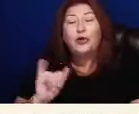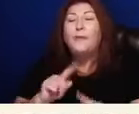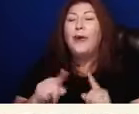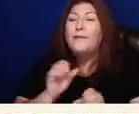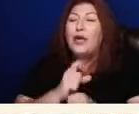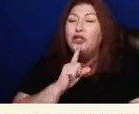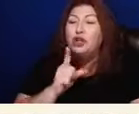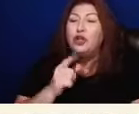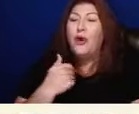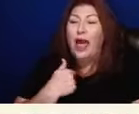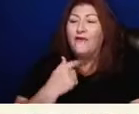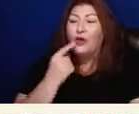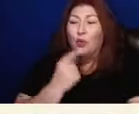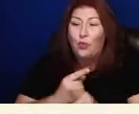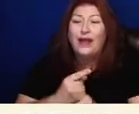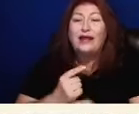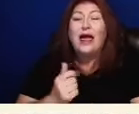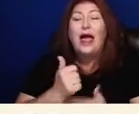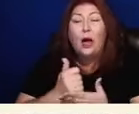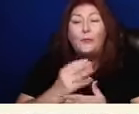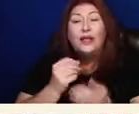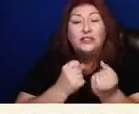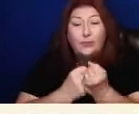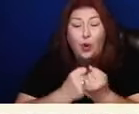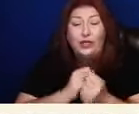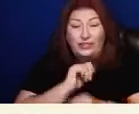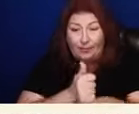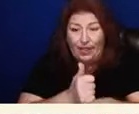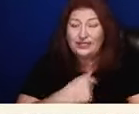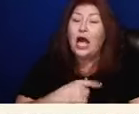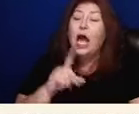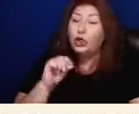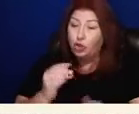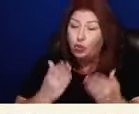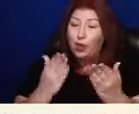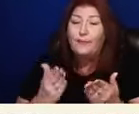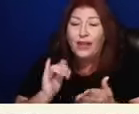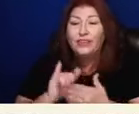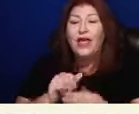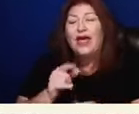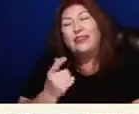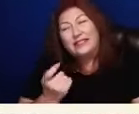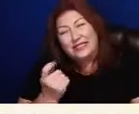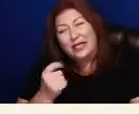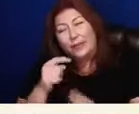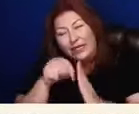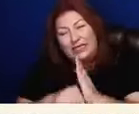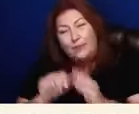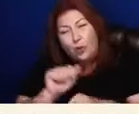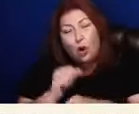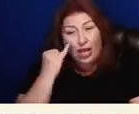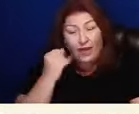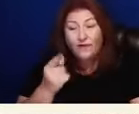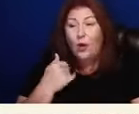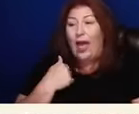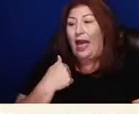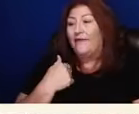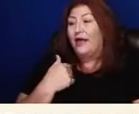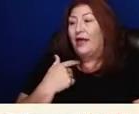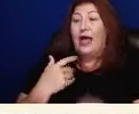healthy connections and the right supports in place. I do recommend that, you know, this is a little bit deeper work. So if you do have a mental